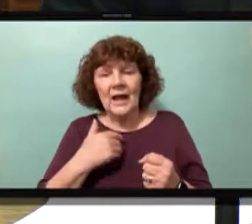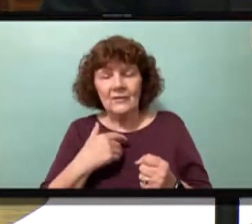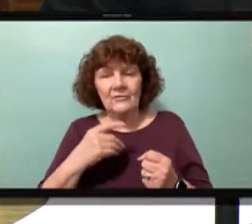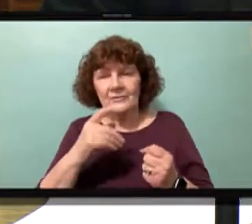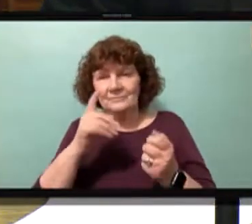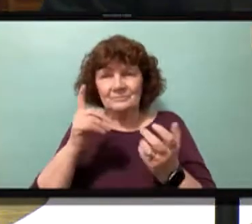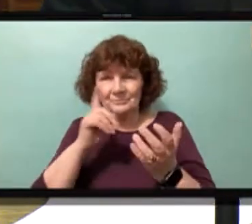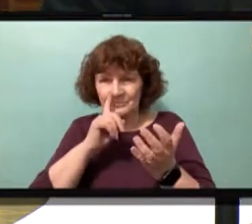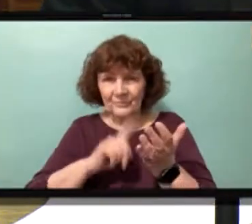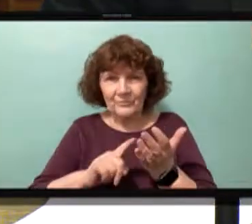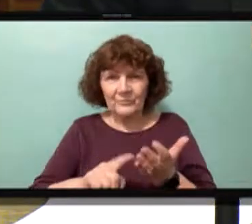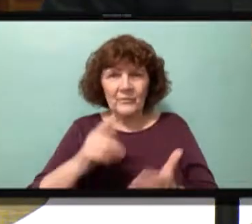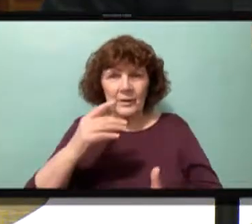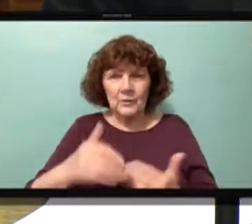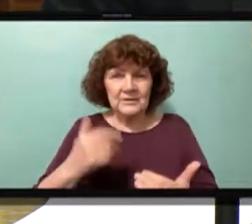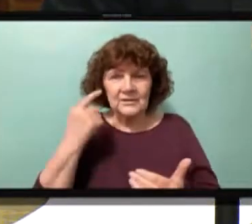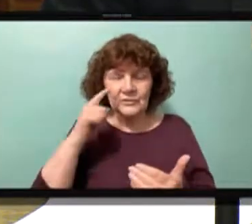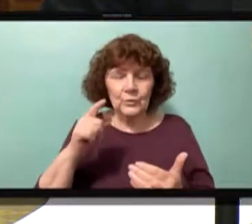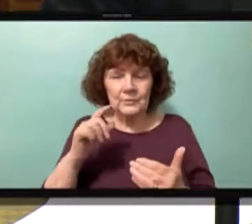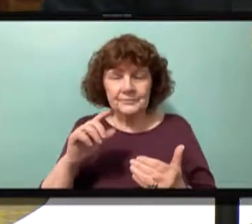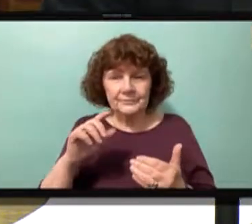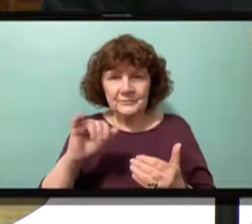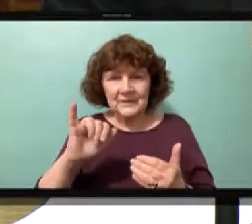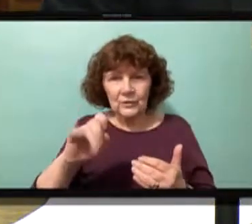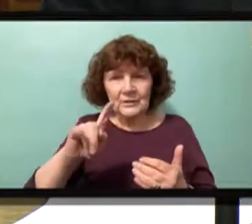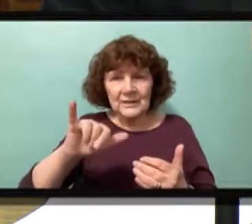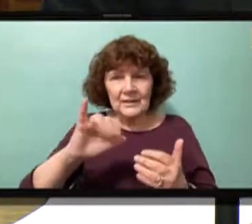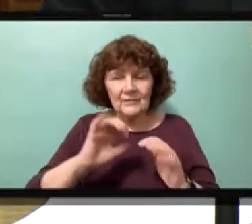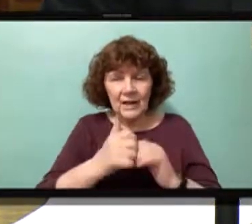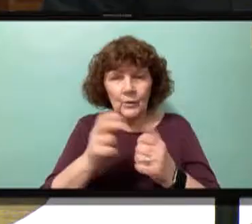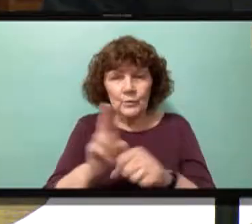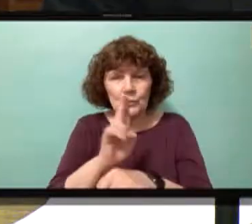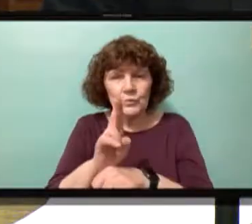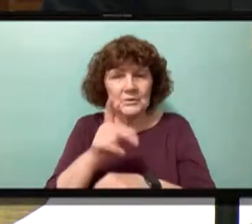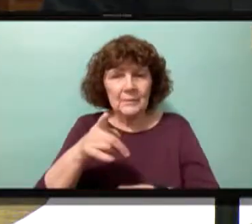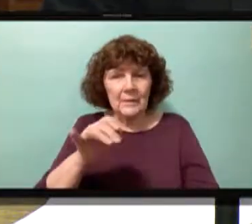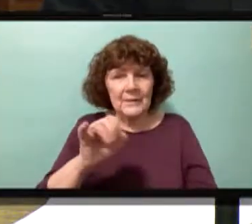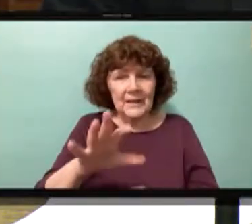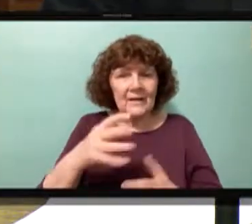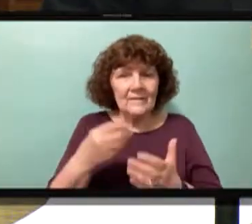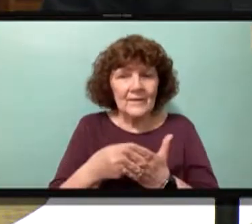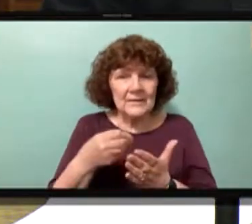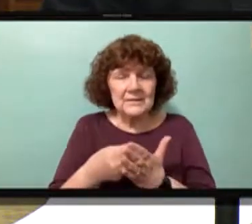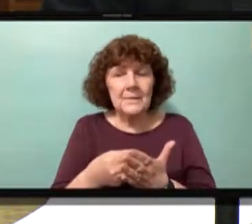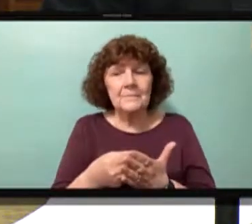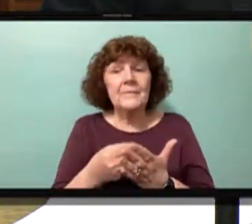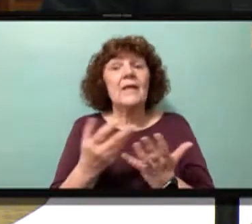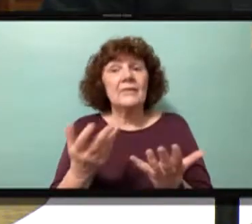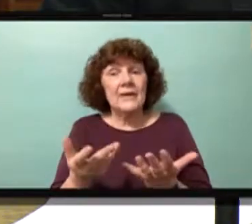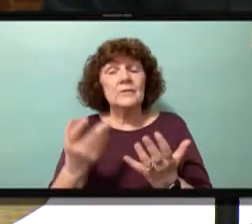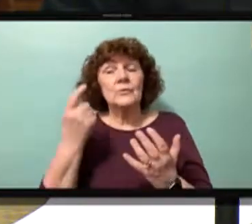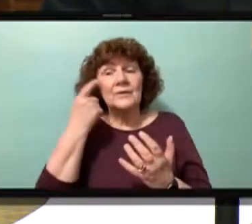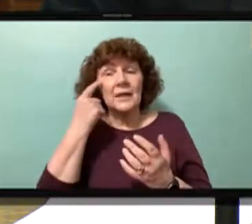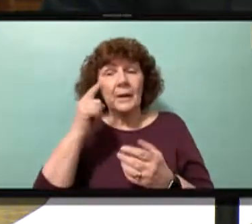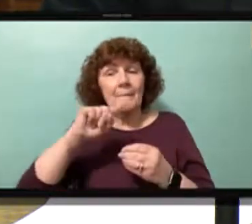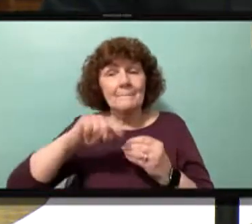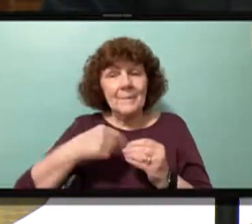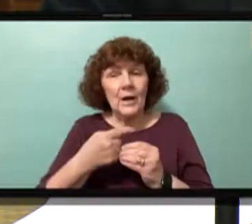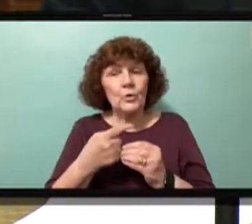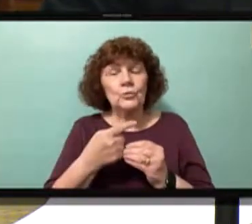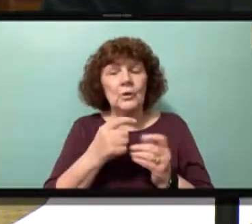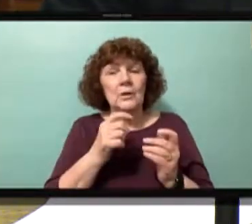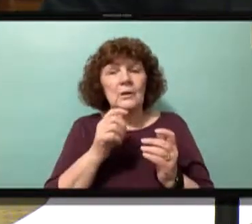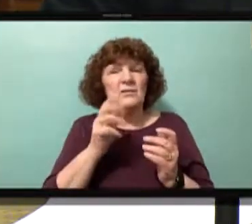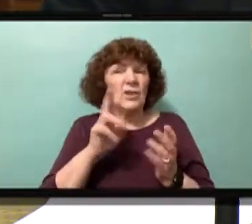fair competition in the allocation of public funds and resources. And then consider returning some bid and contracting process